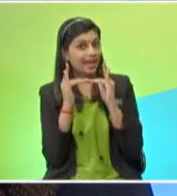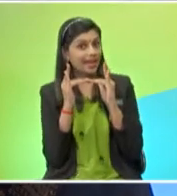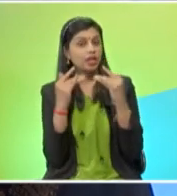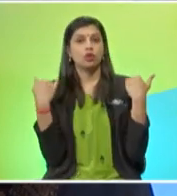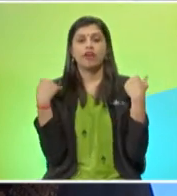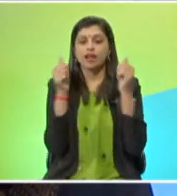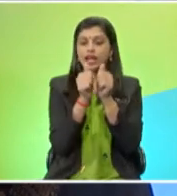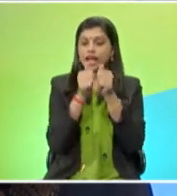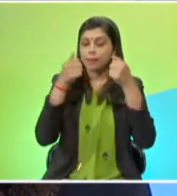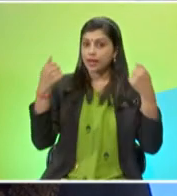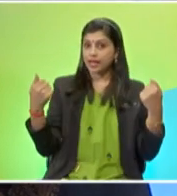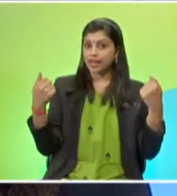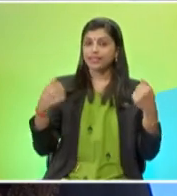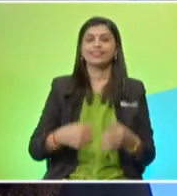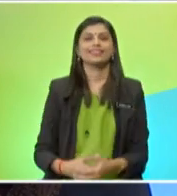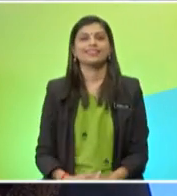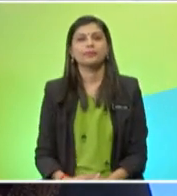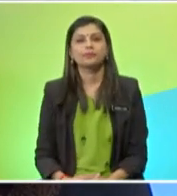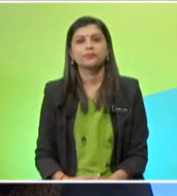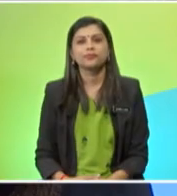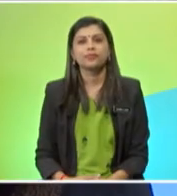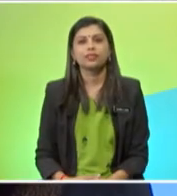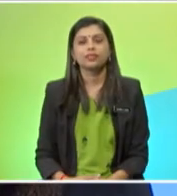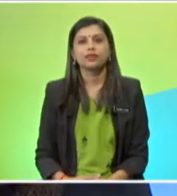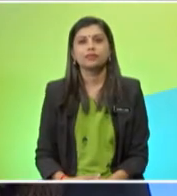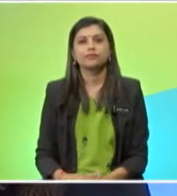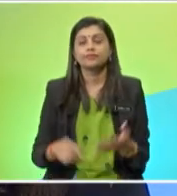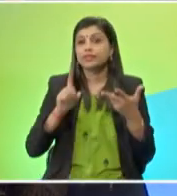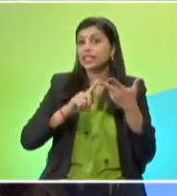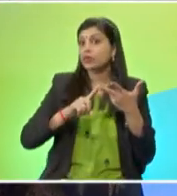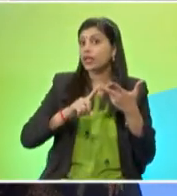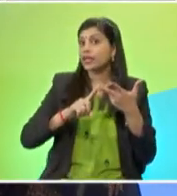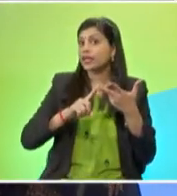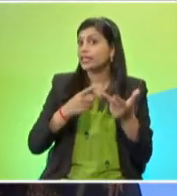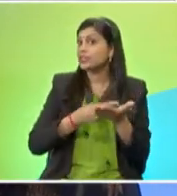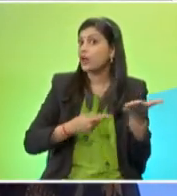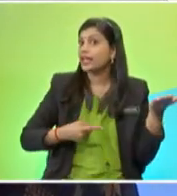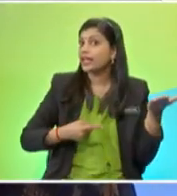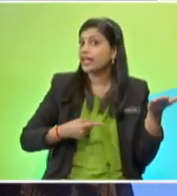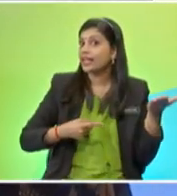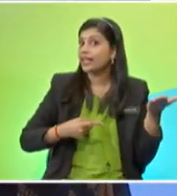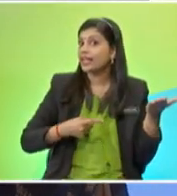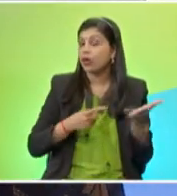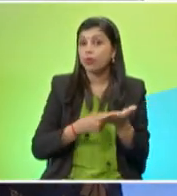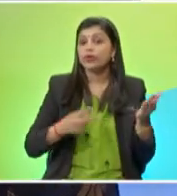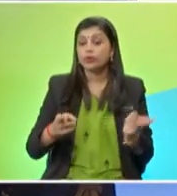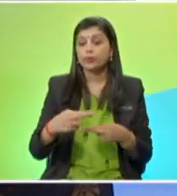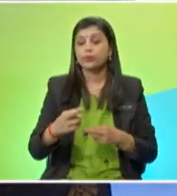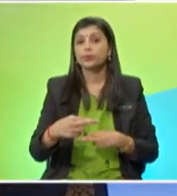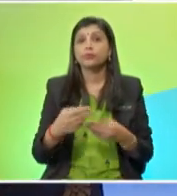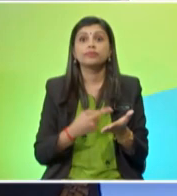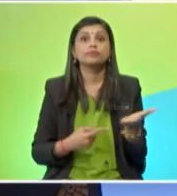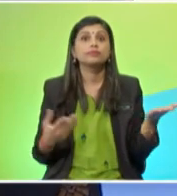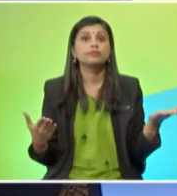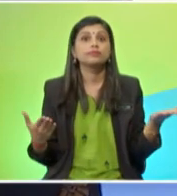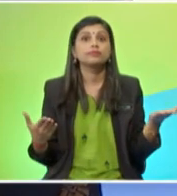a lamp. Okay, and let's see next. Which room is it, Hanif? That